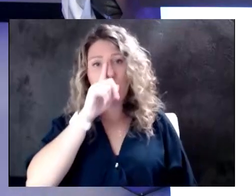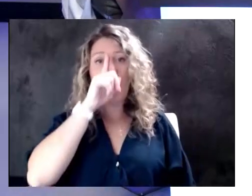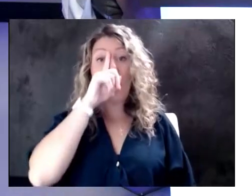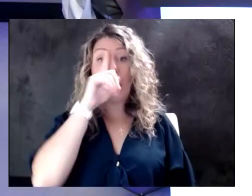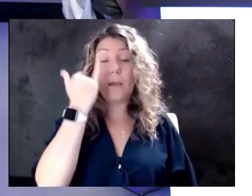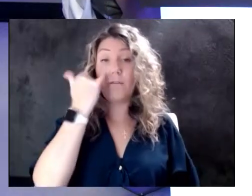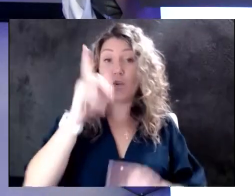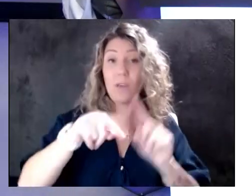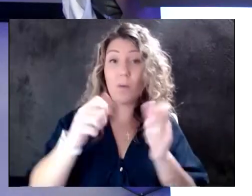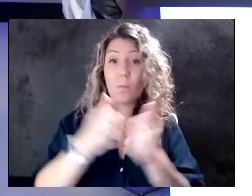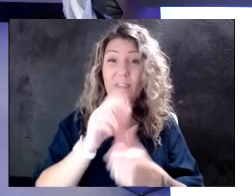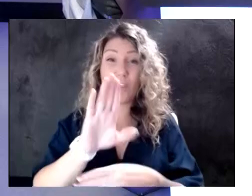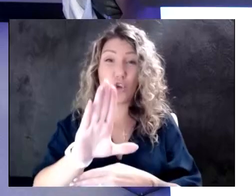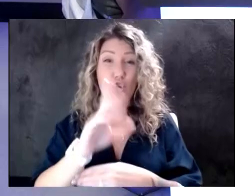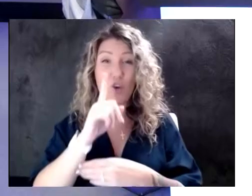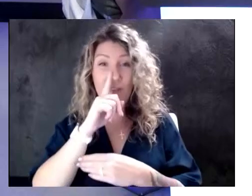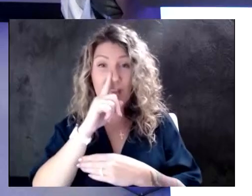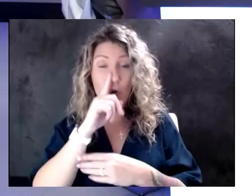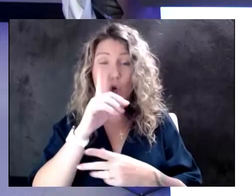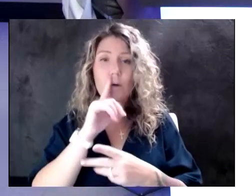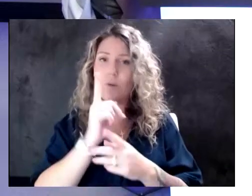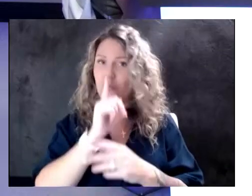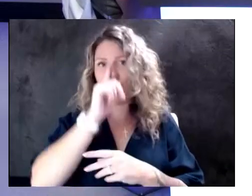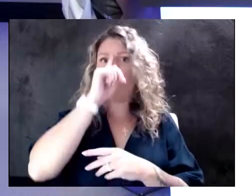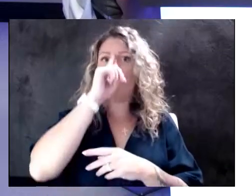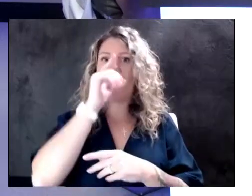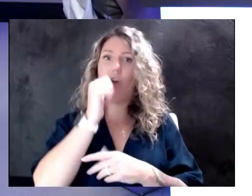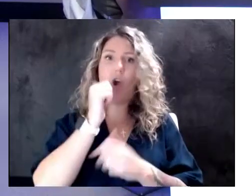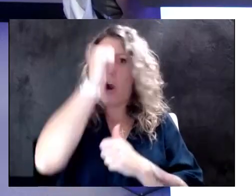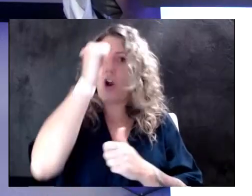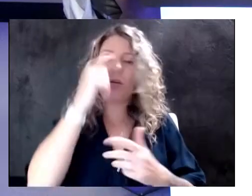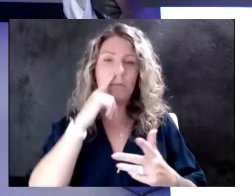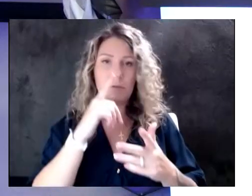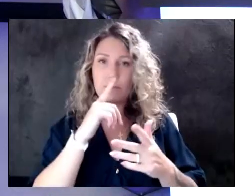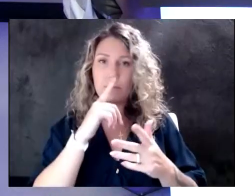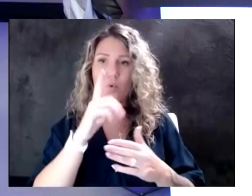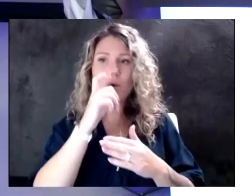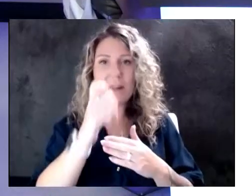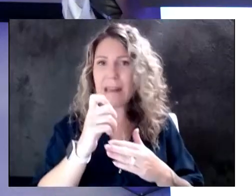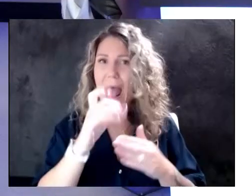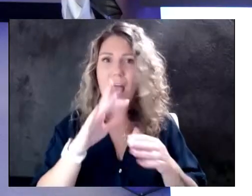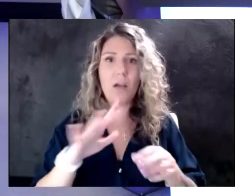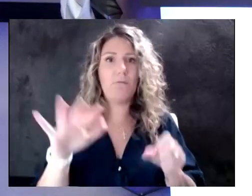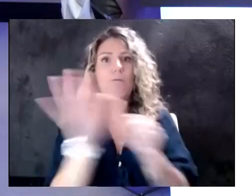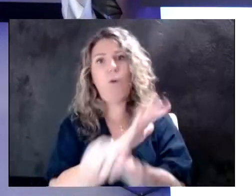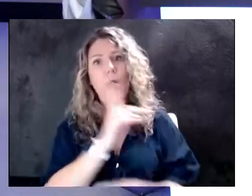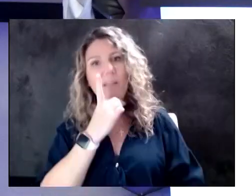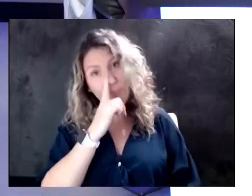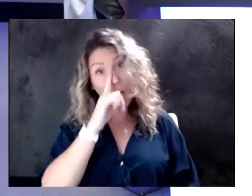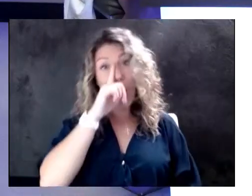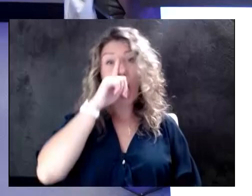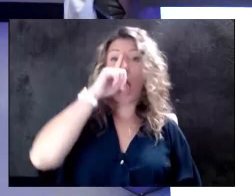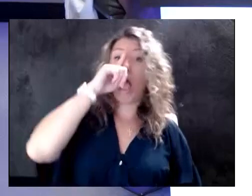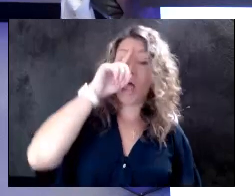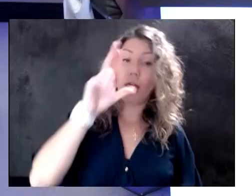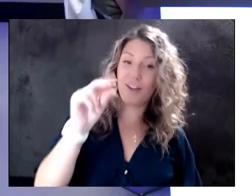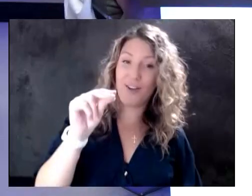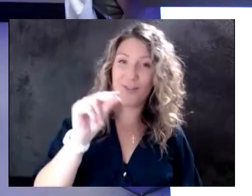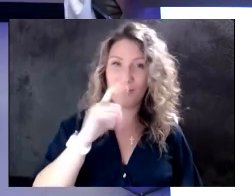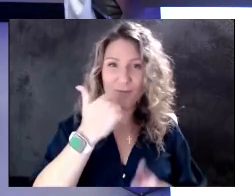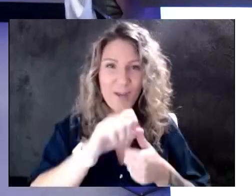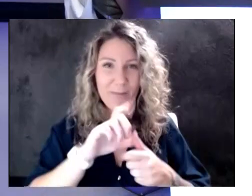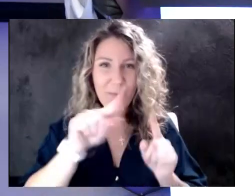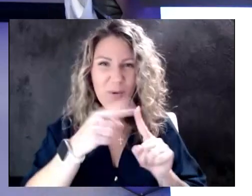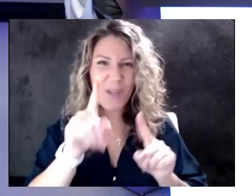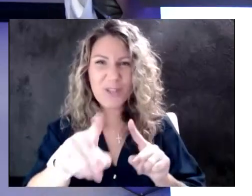finger, that's you're too far. Just finger length in there. So. Okay, try not to do All that right. often. I try not to stick my finger in my nose. Remember when you're a kid. Okay. Okay, so